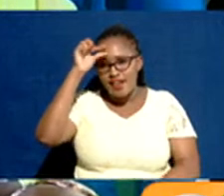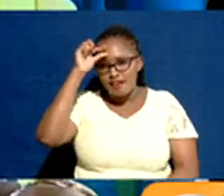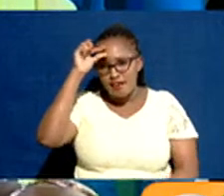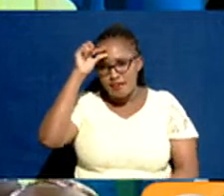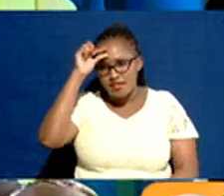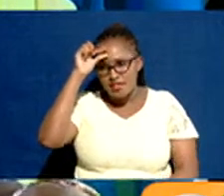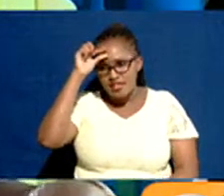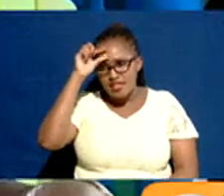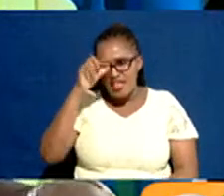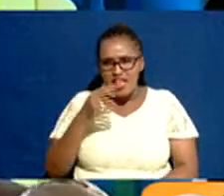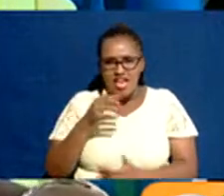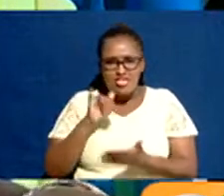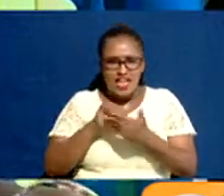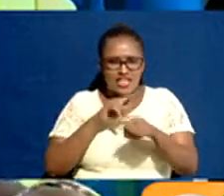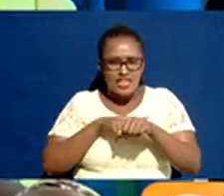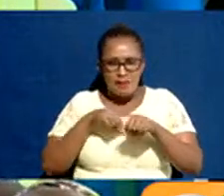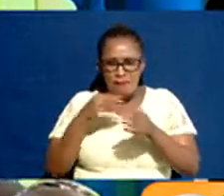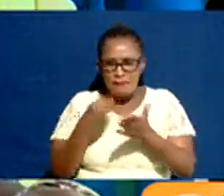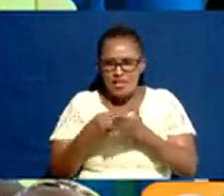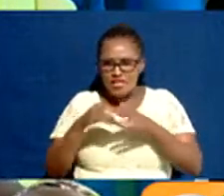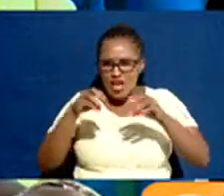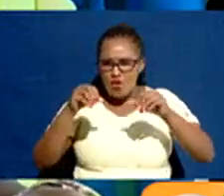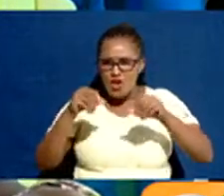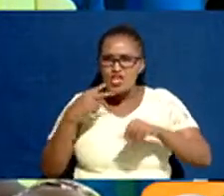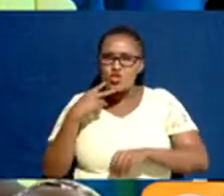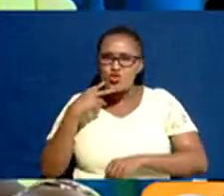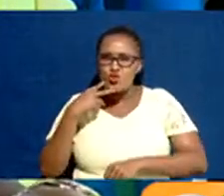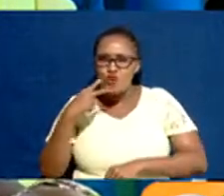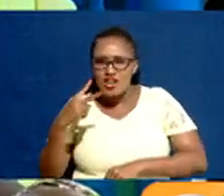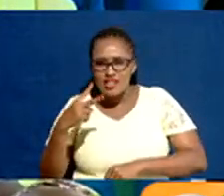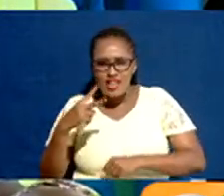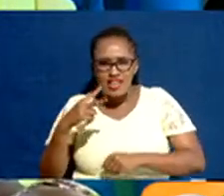the cost of unga was between 230 to